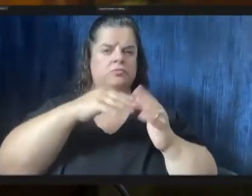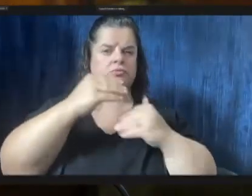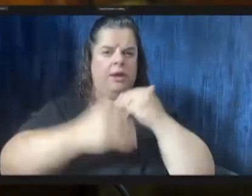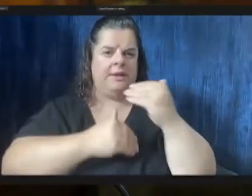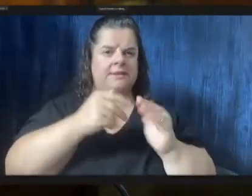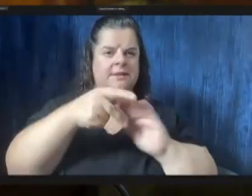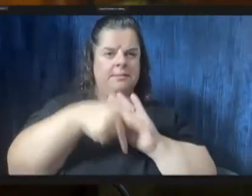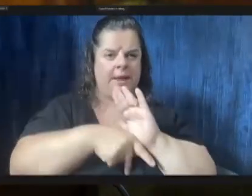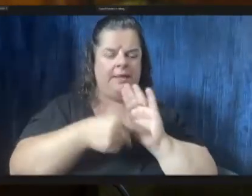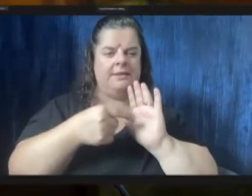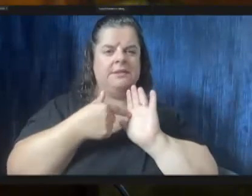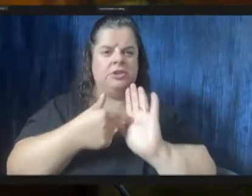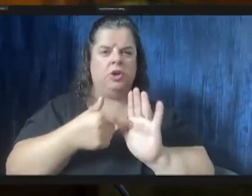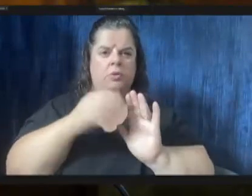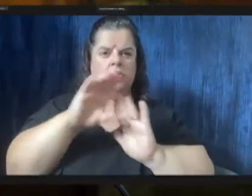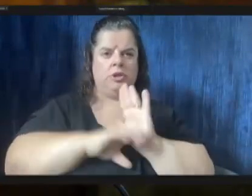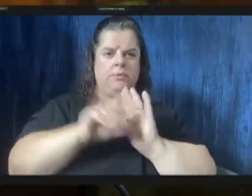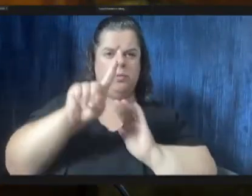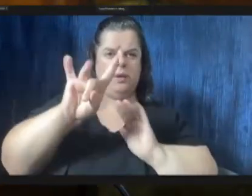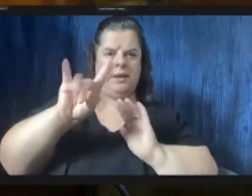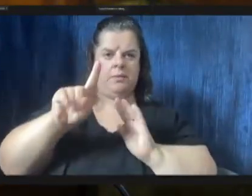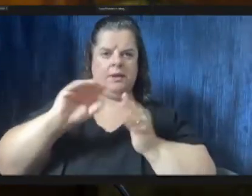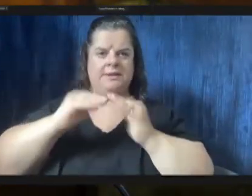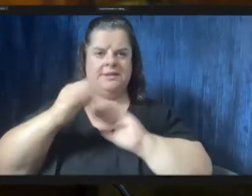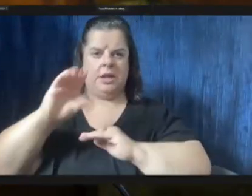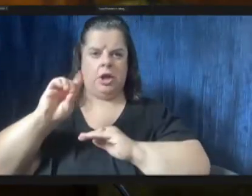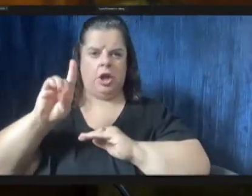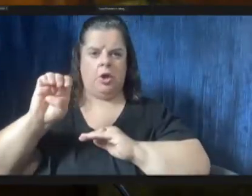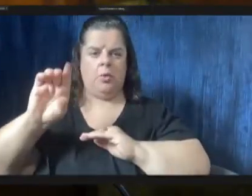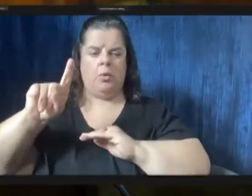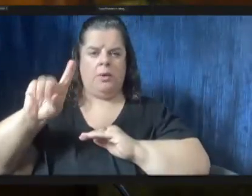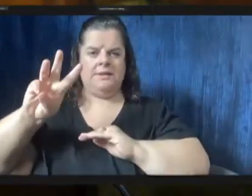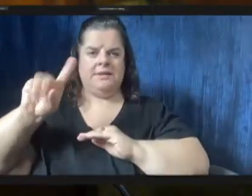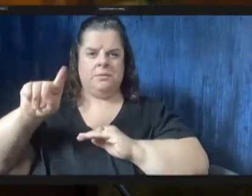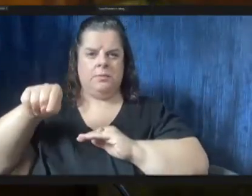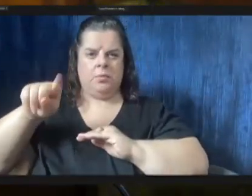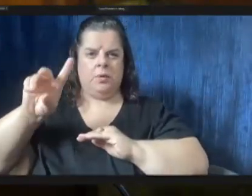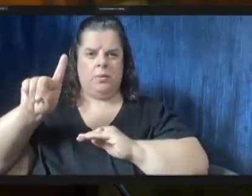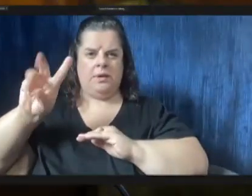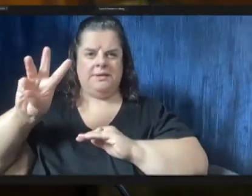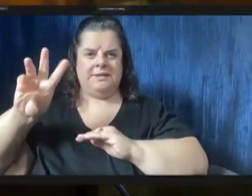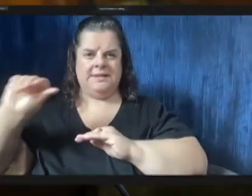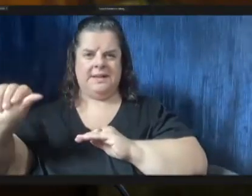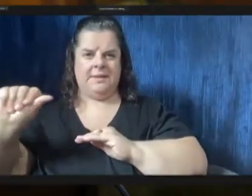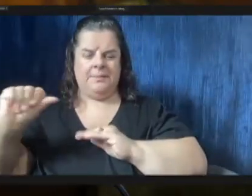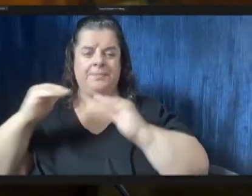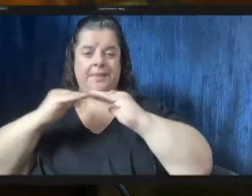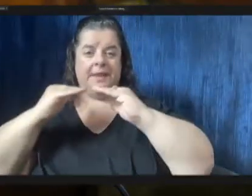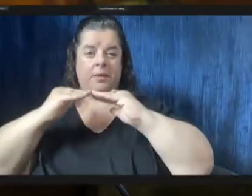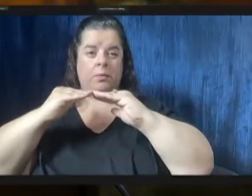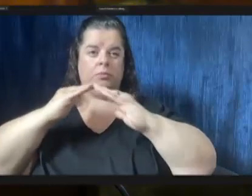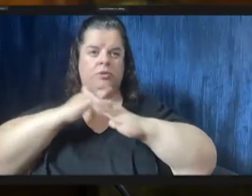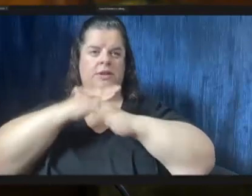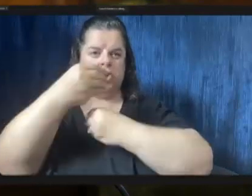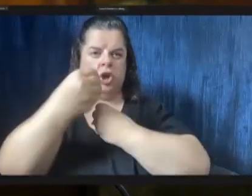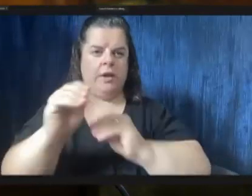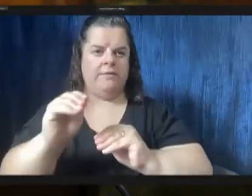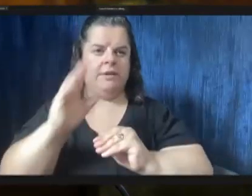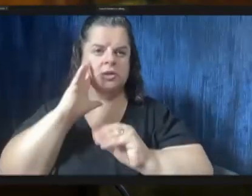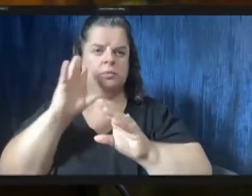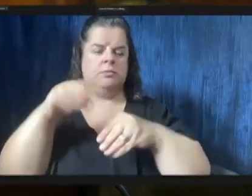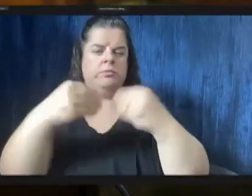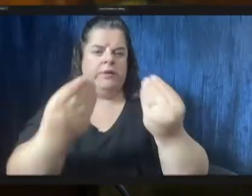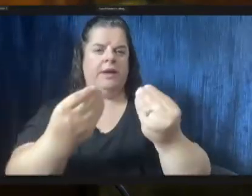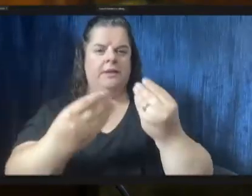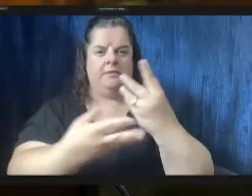Chapter 181, City Code 161.16A. The Office of Equal Protection hereby promulgates a revised